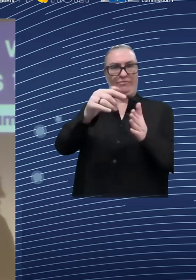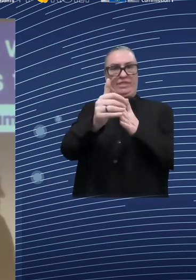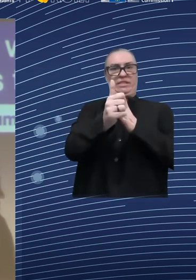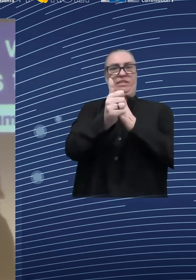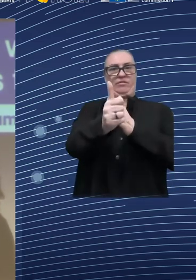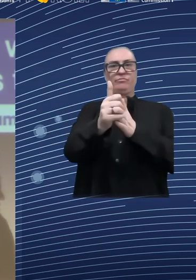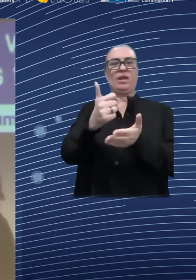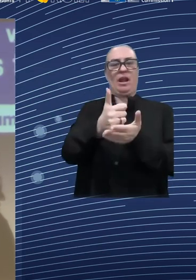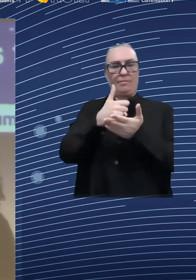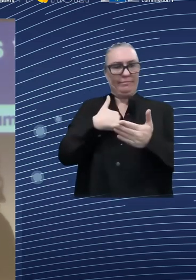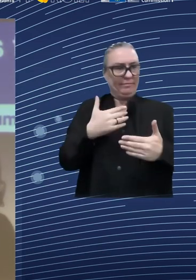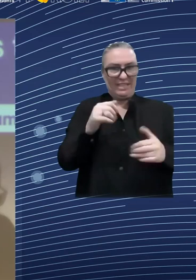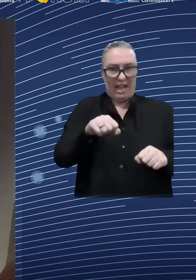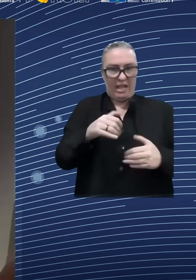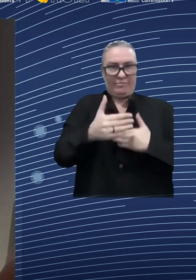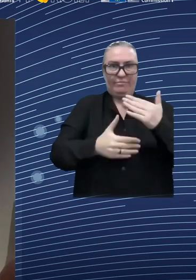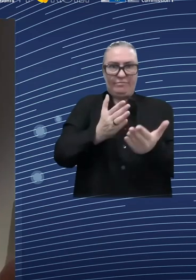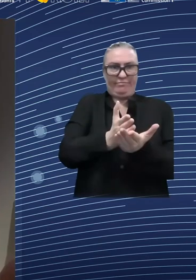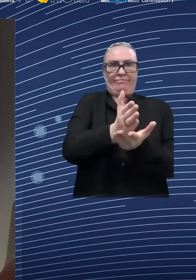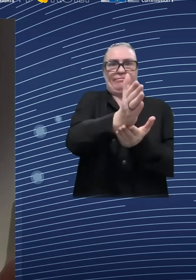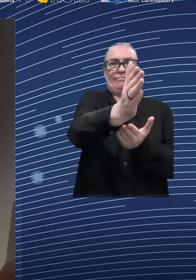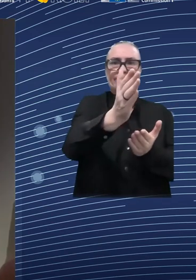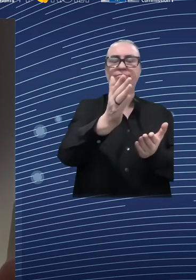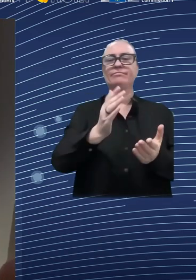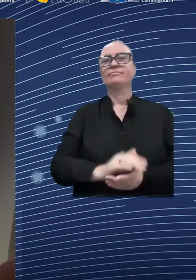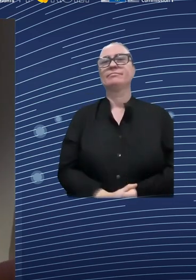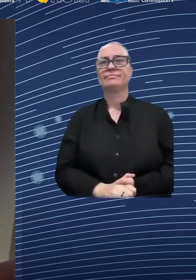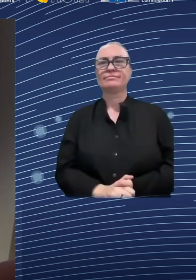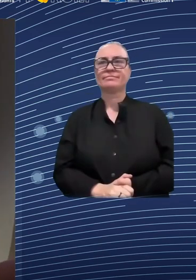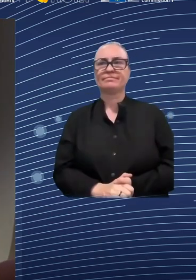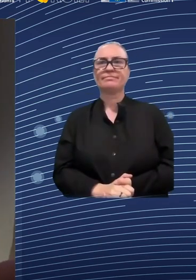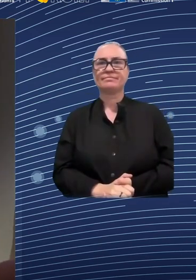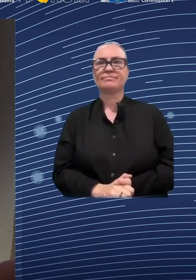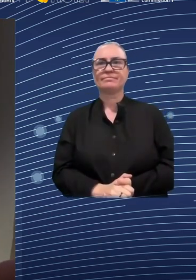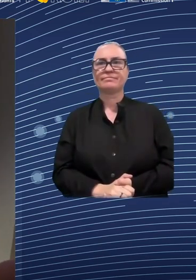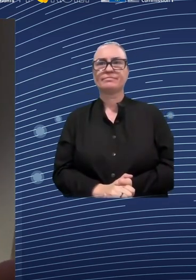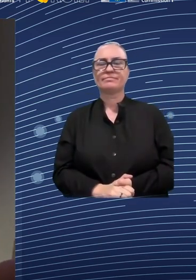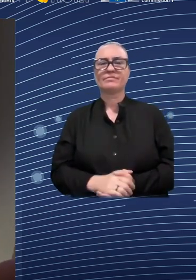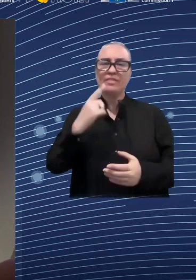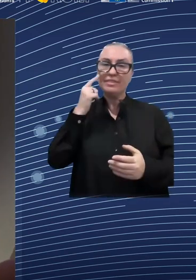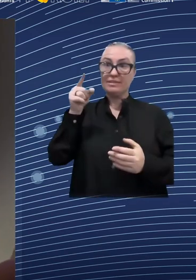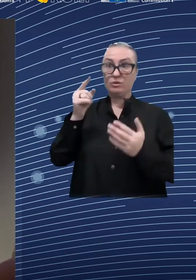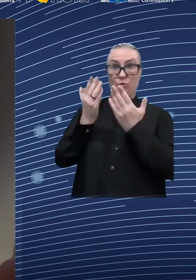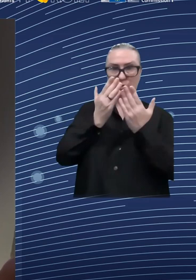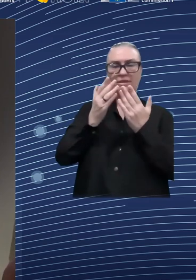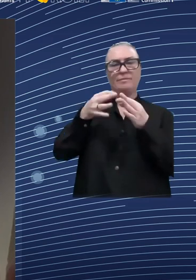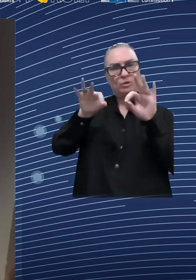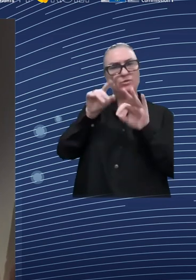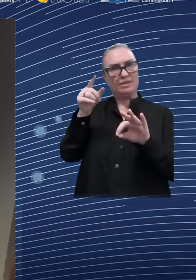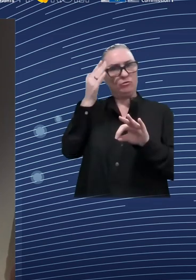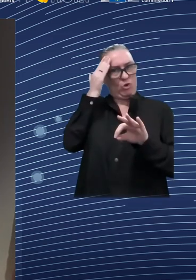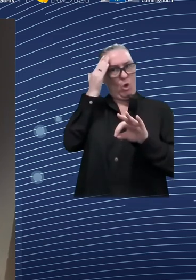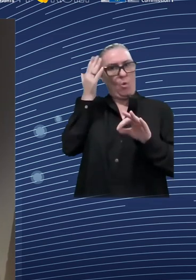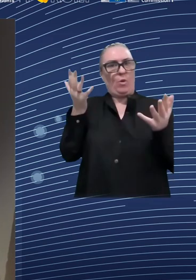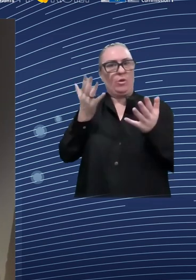digital technologies. I think that's really interesting, because you can't just conduct an experiment almost on an entire generation. So how